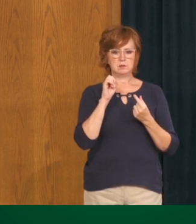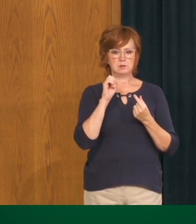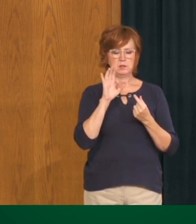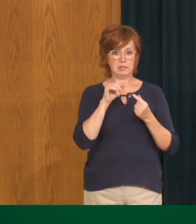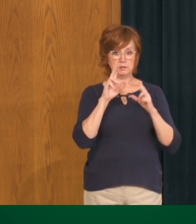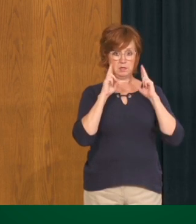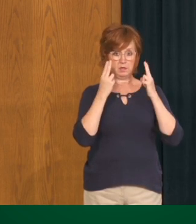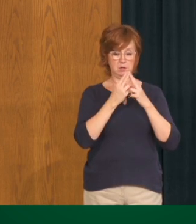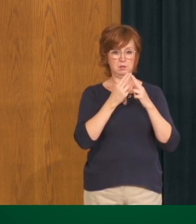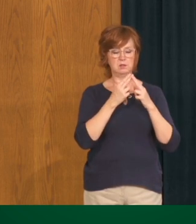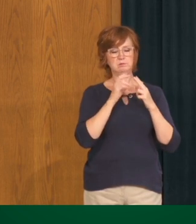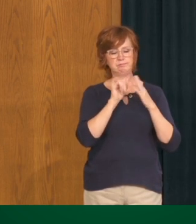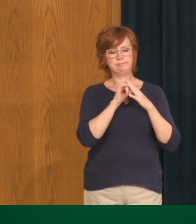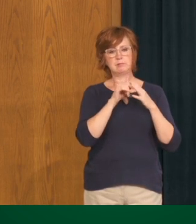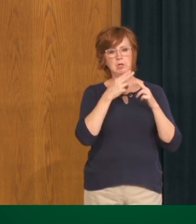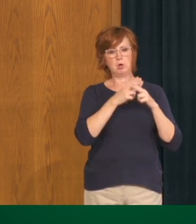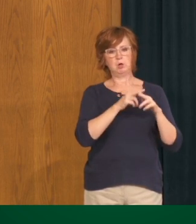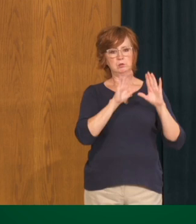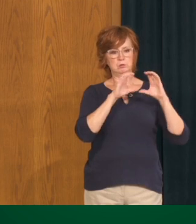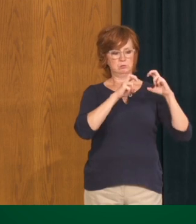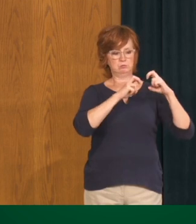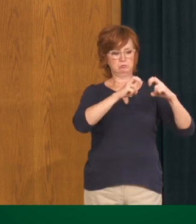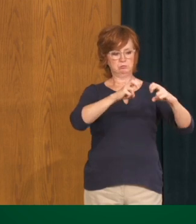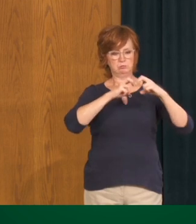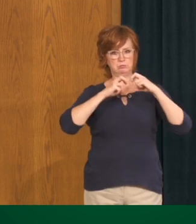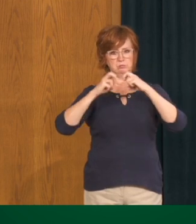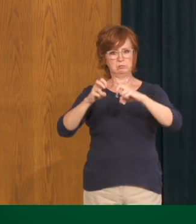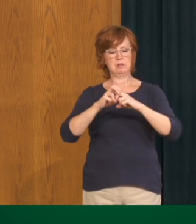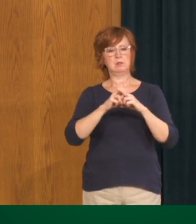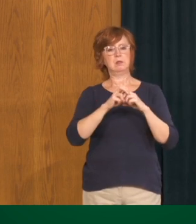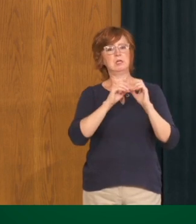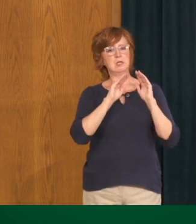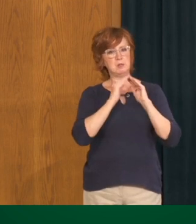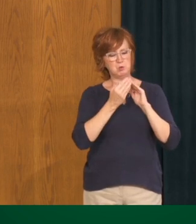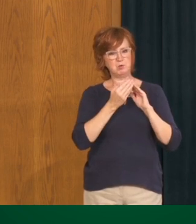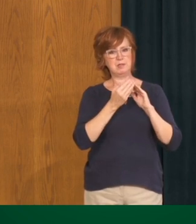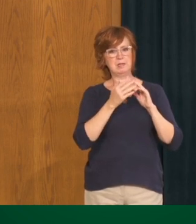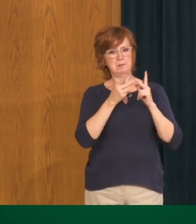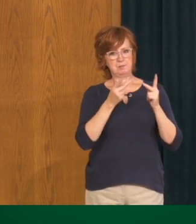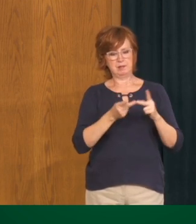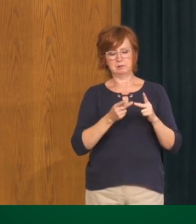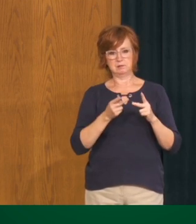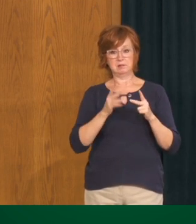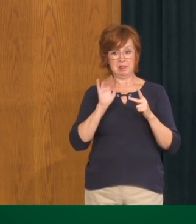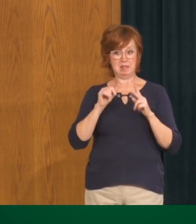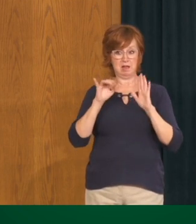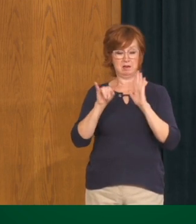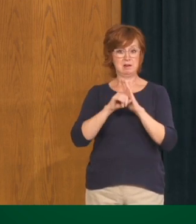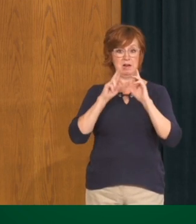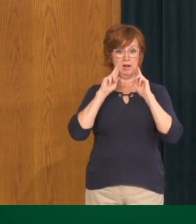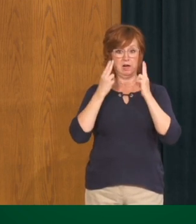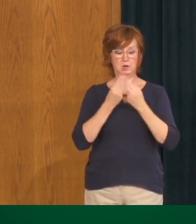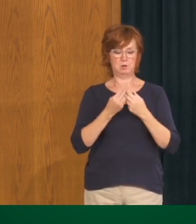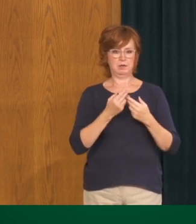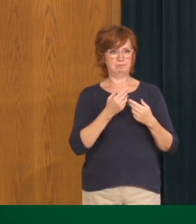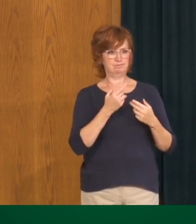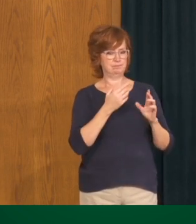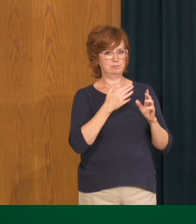high-right communities? So, I'm not going to comment especially on ethnocultural groups. I think we have to recognize